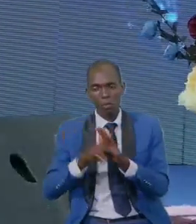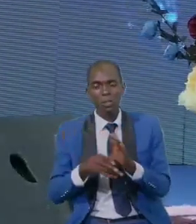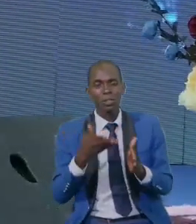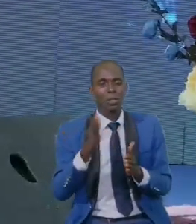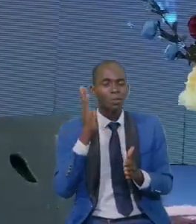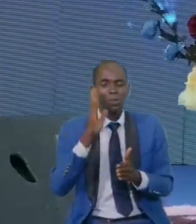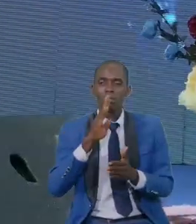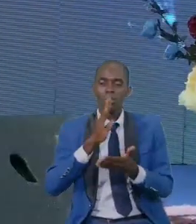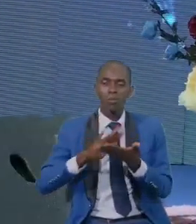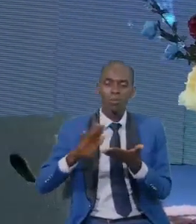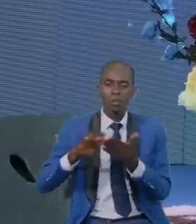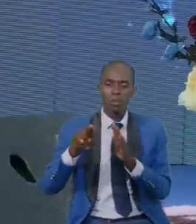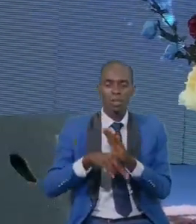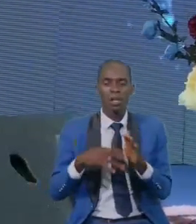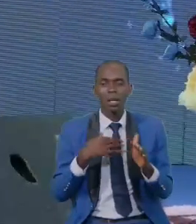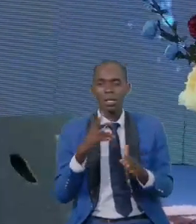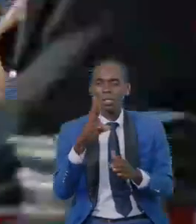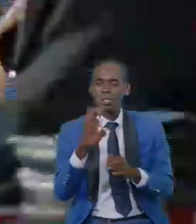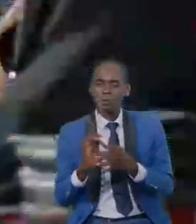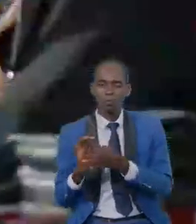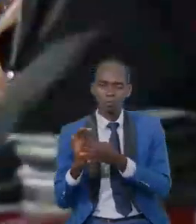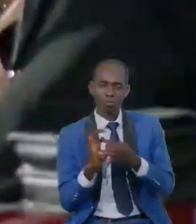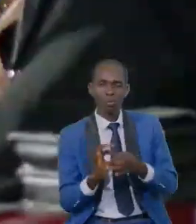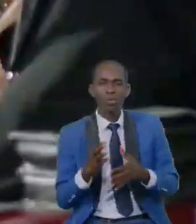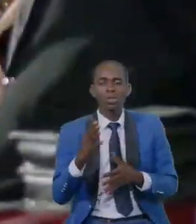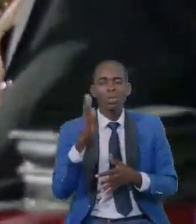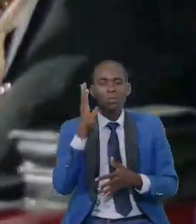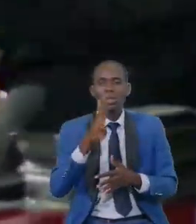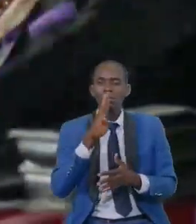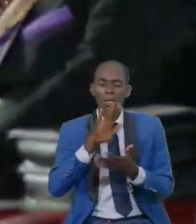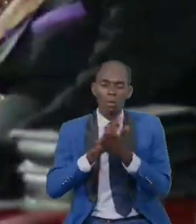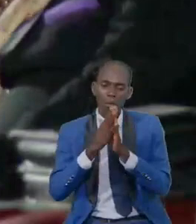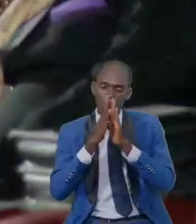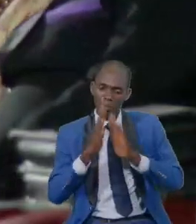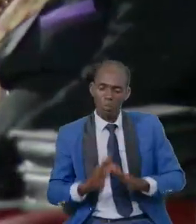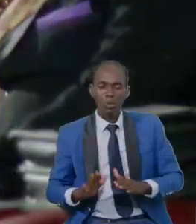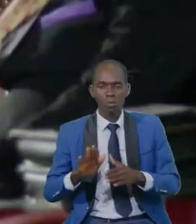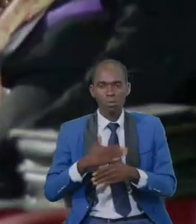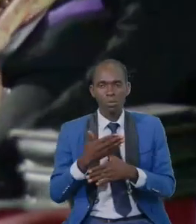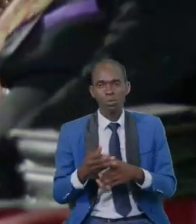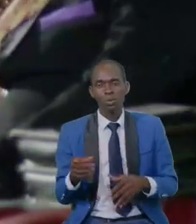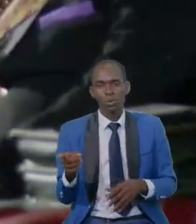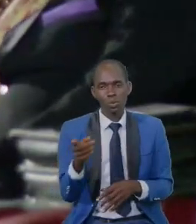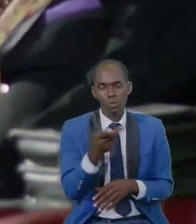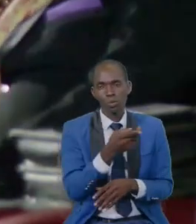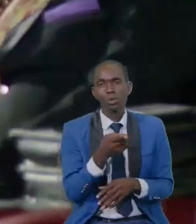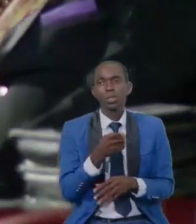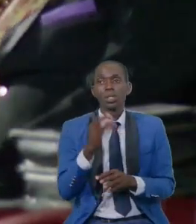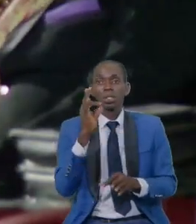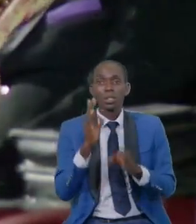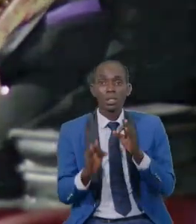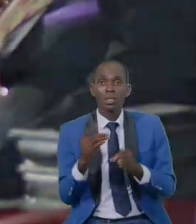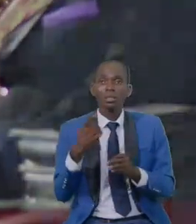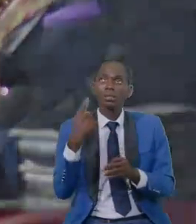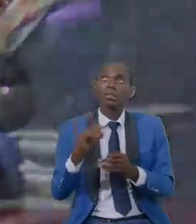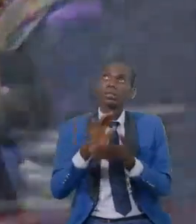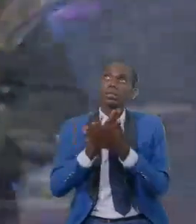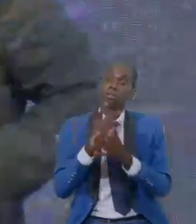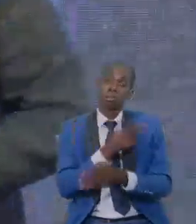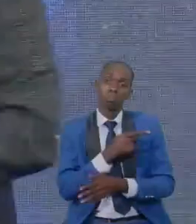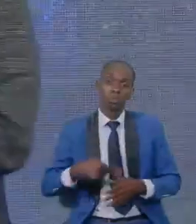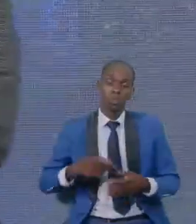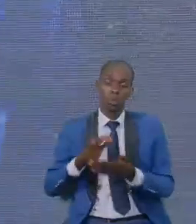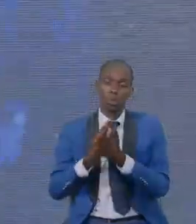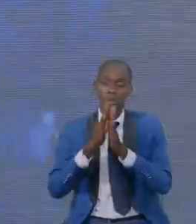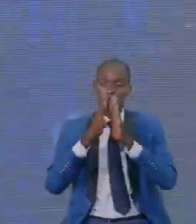and reconciliation. There will be peace between you if the Prince of Peace that brings salvation